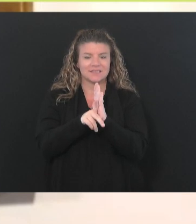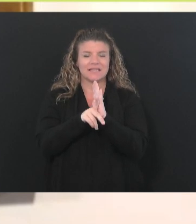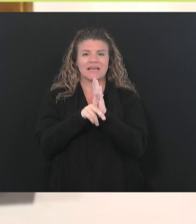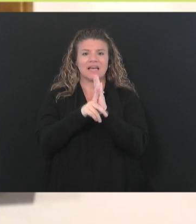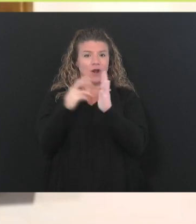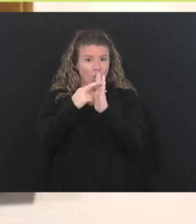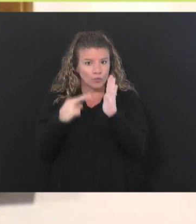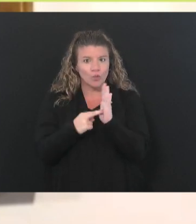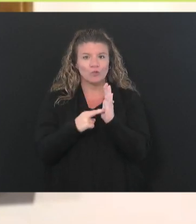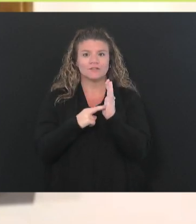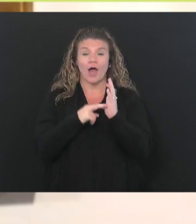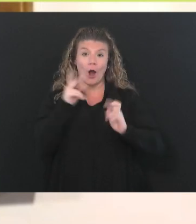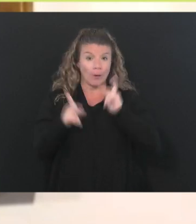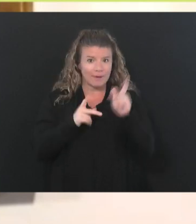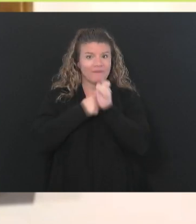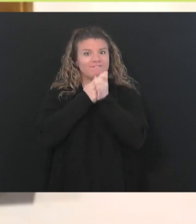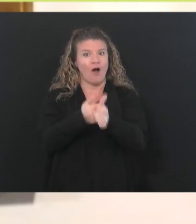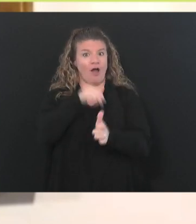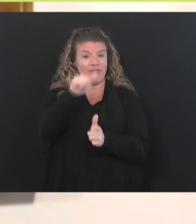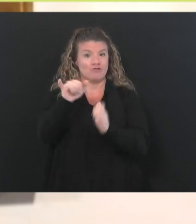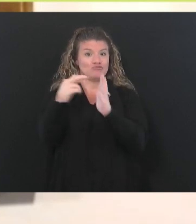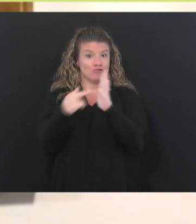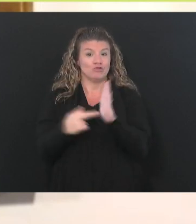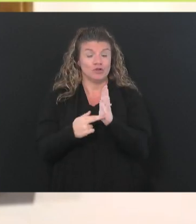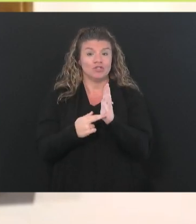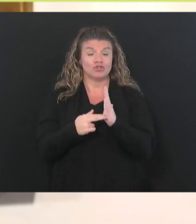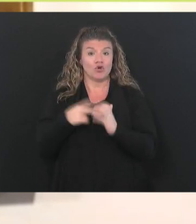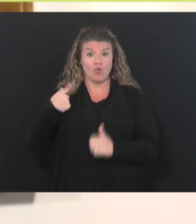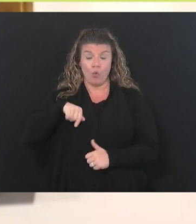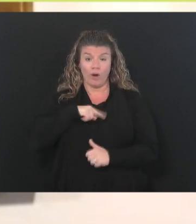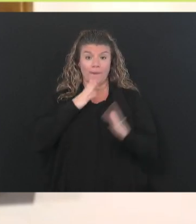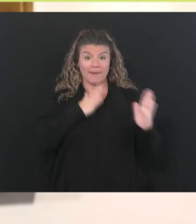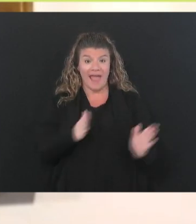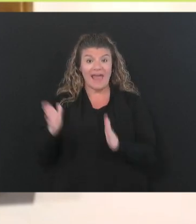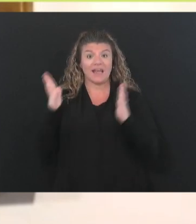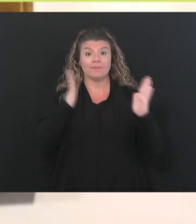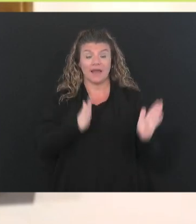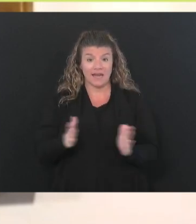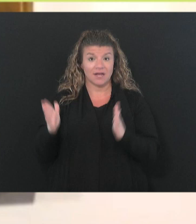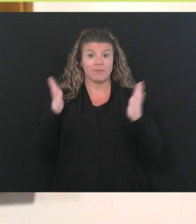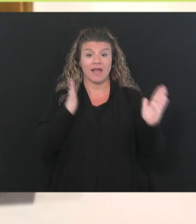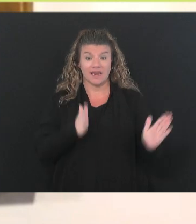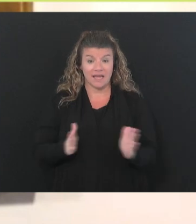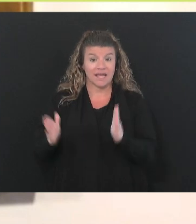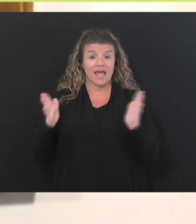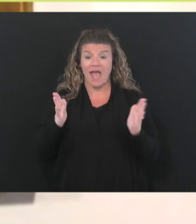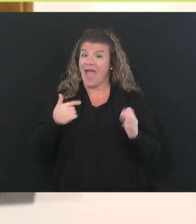our citizens. So we have been planning, and I'm